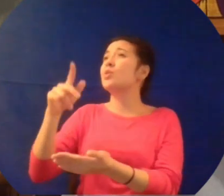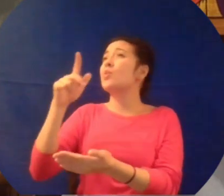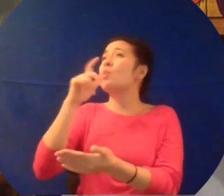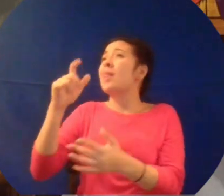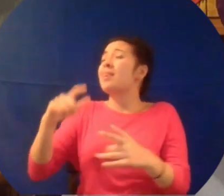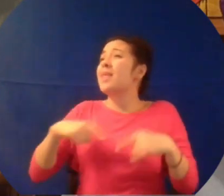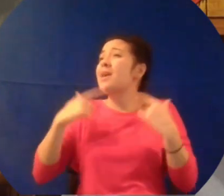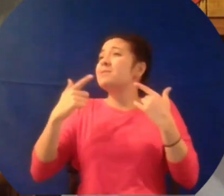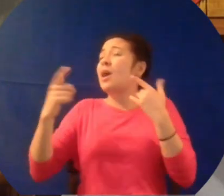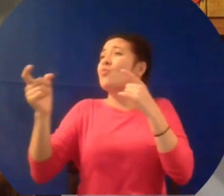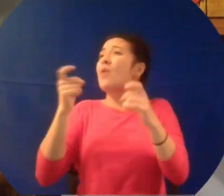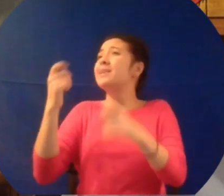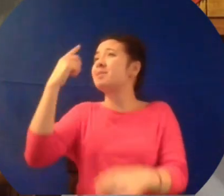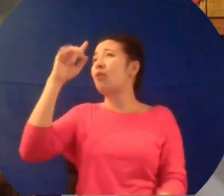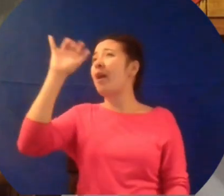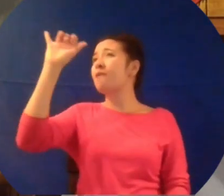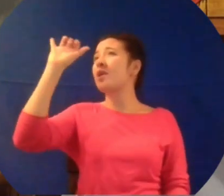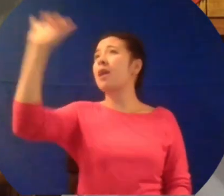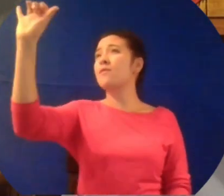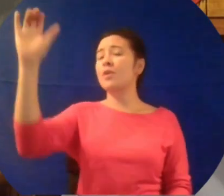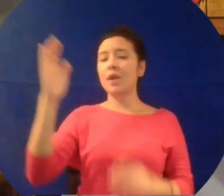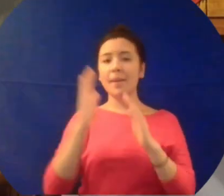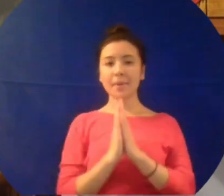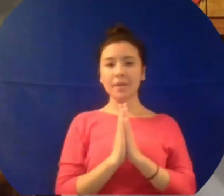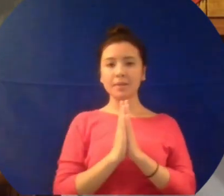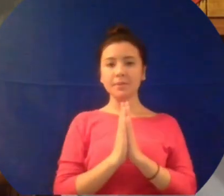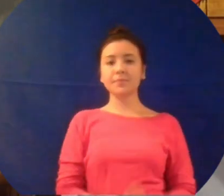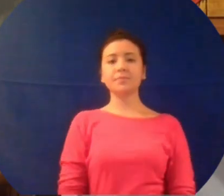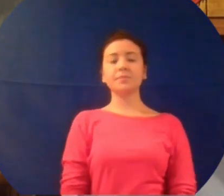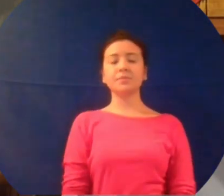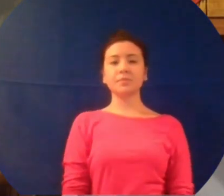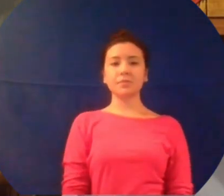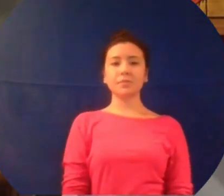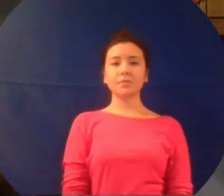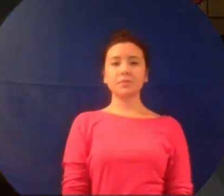and reigns forever and ever.